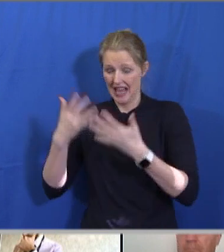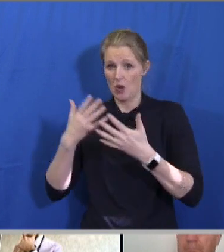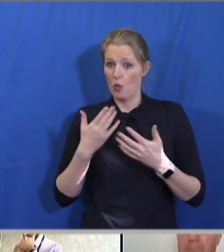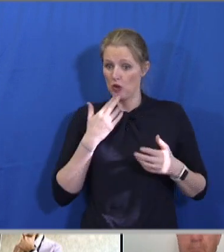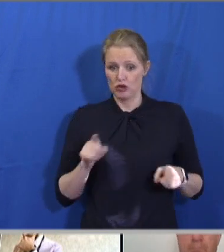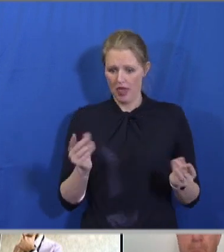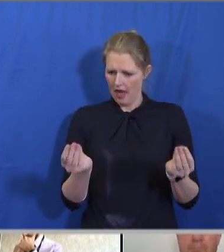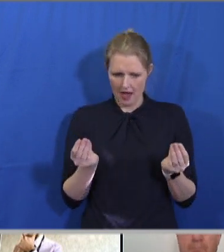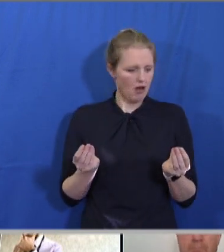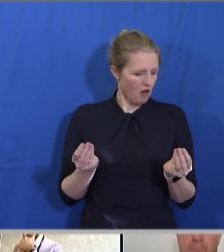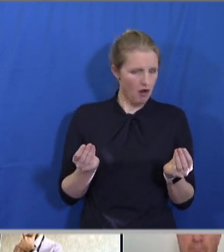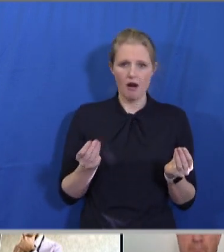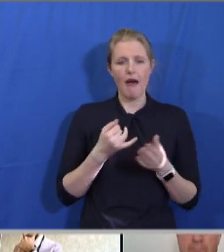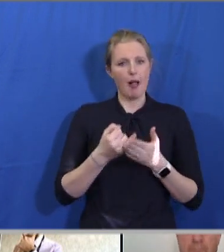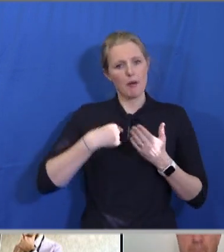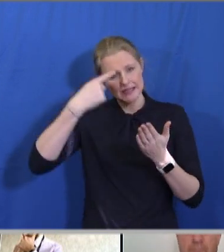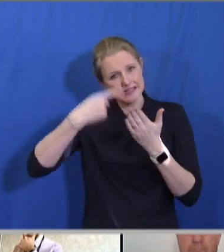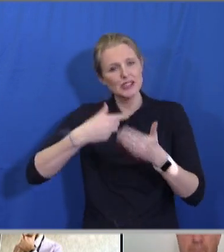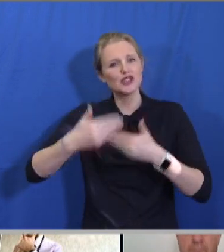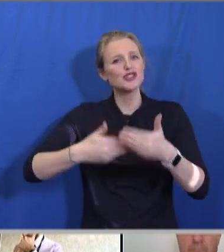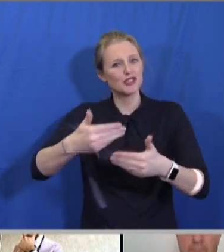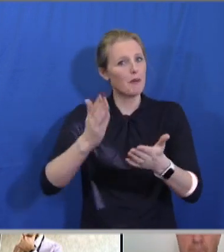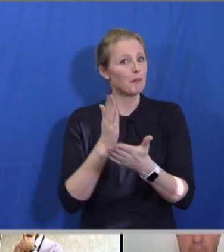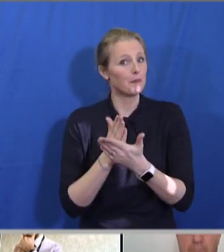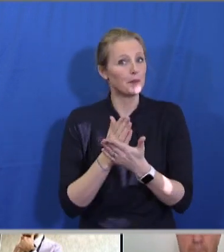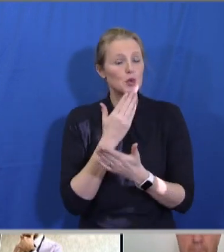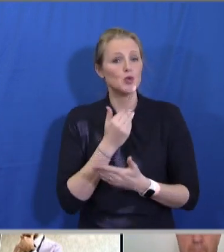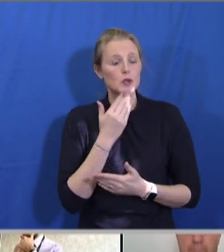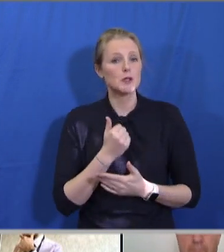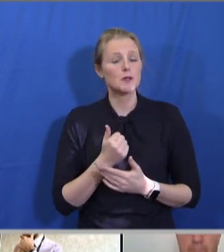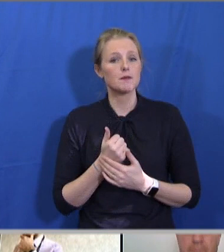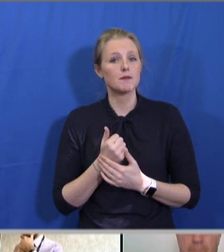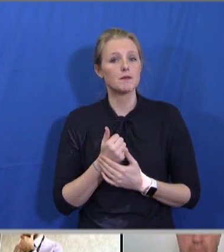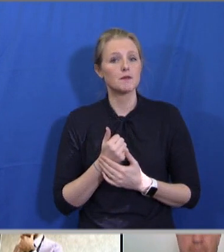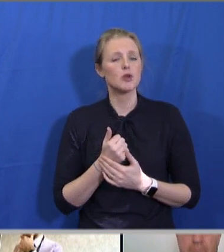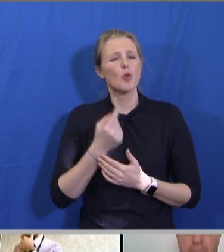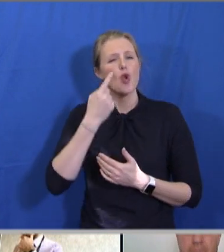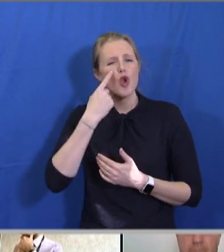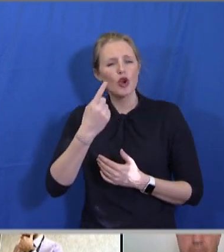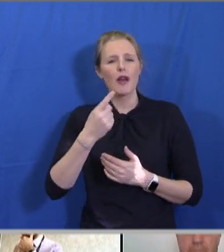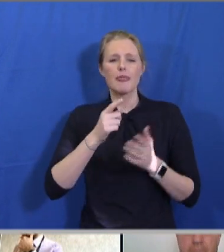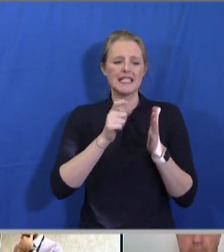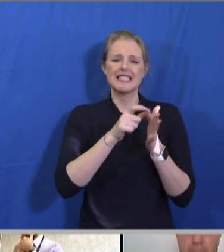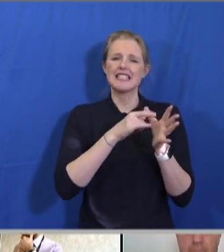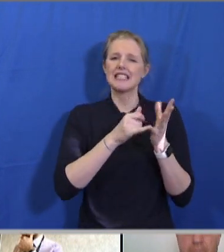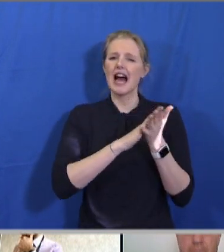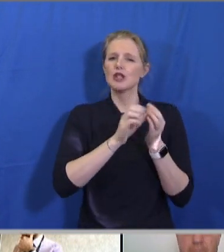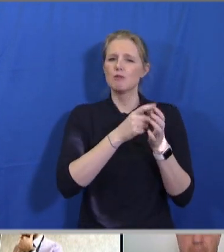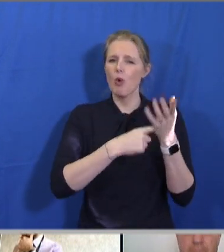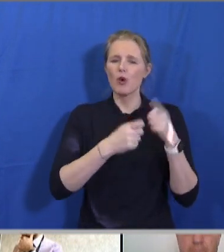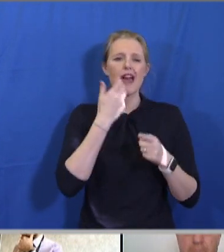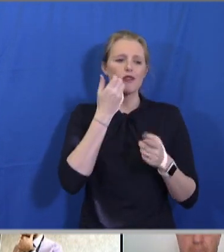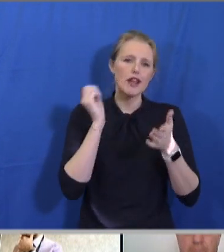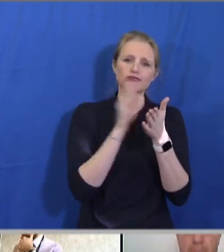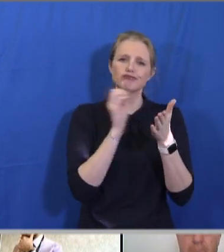make decisions in certain ways as well. And when you look, the quality and the detail of the dashboards in regards to data that